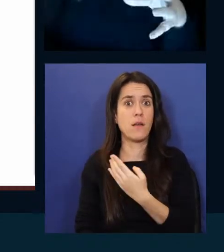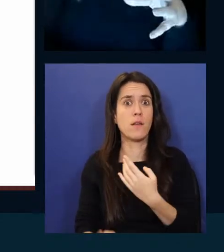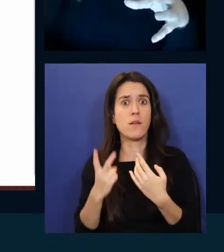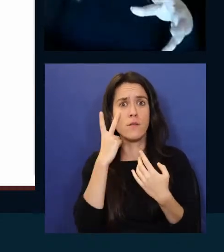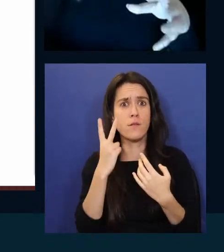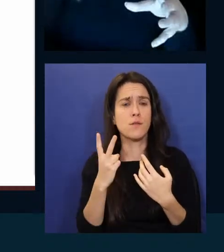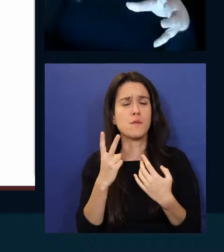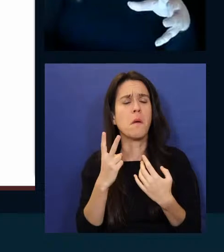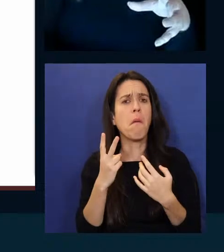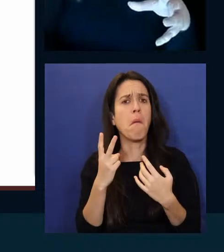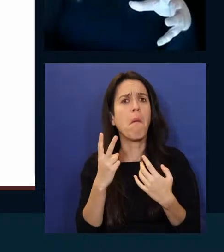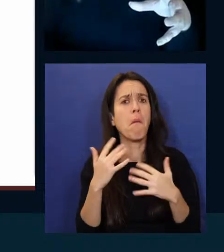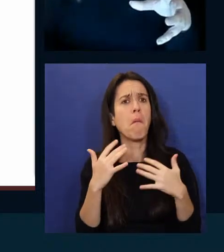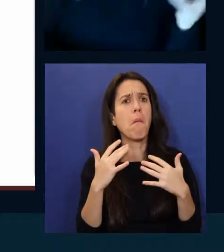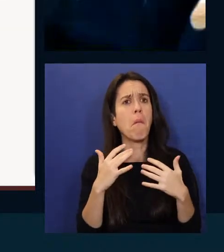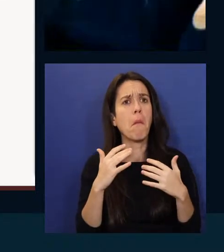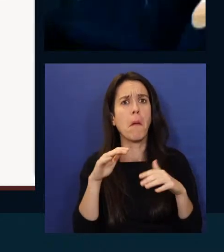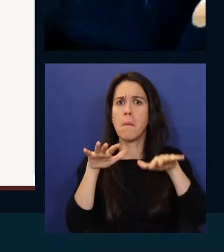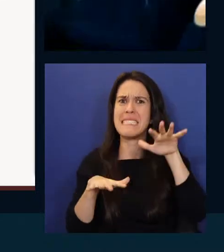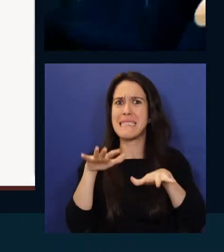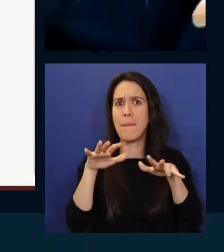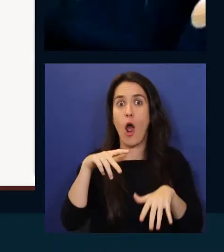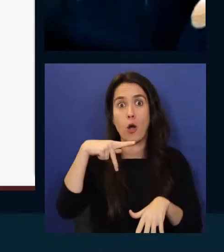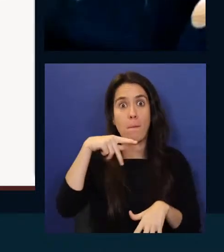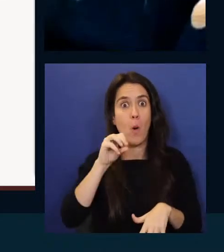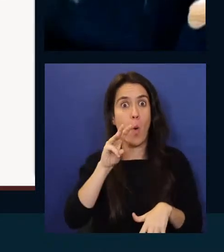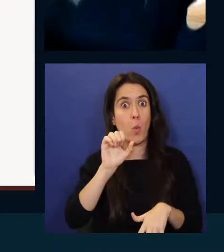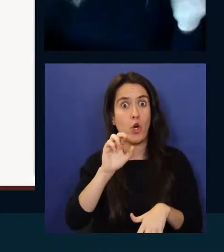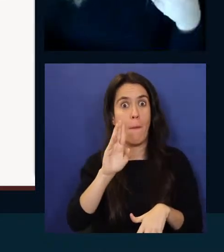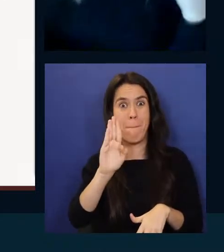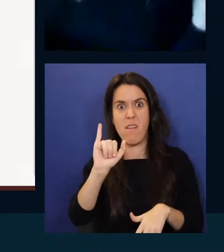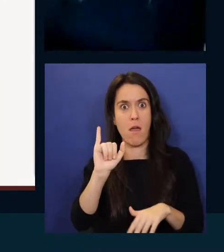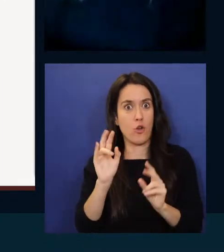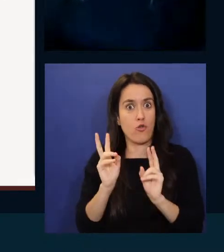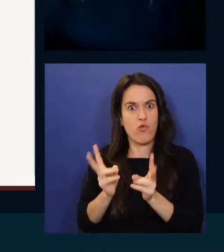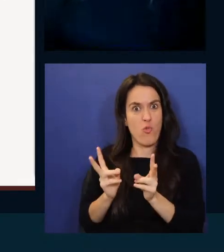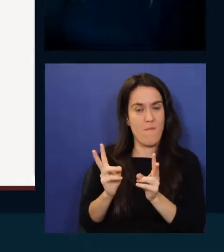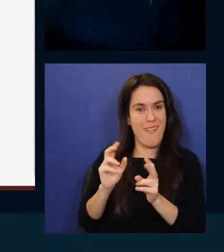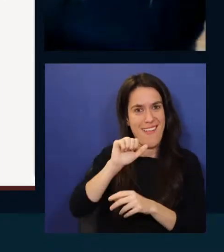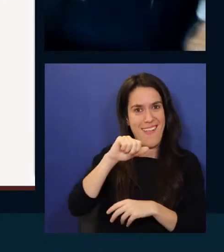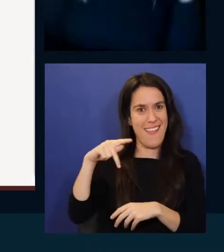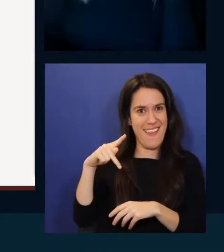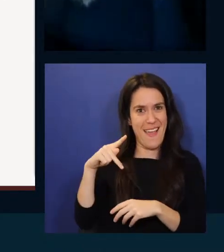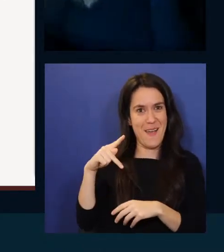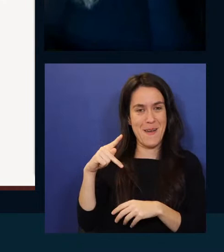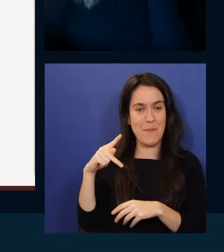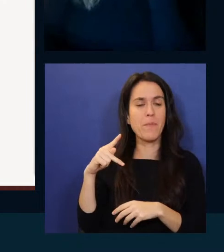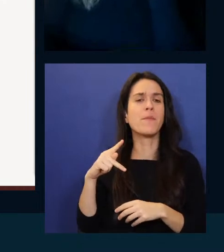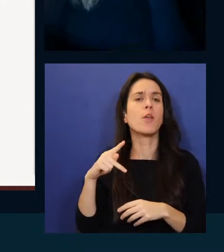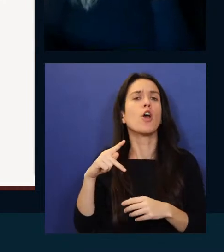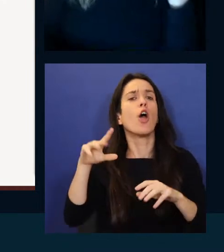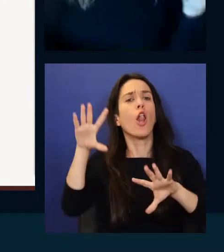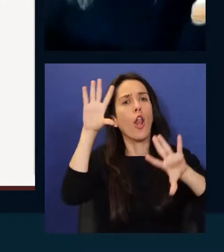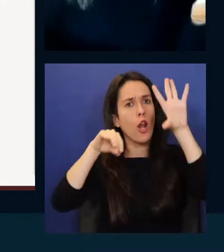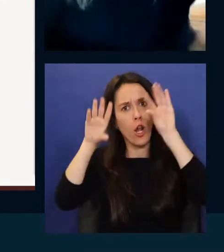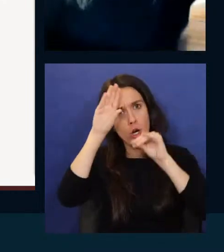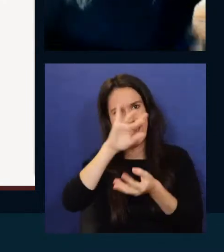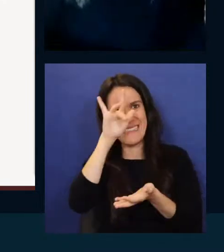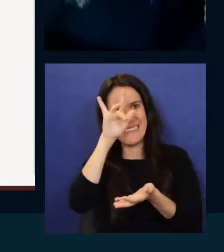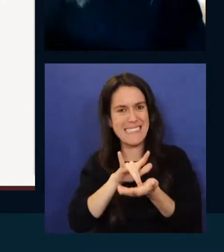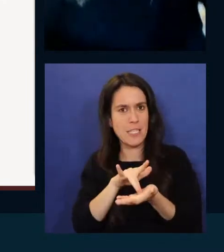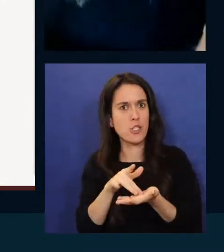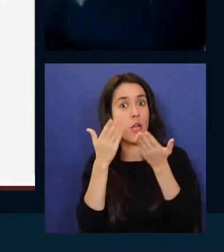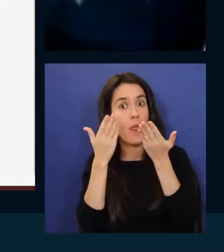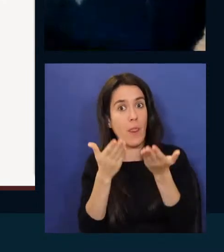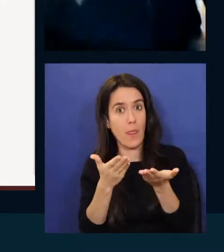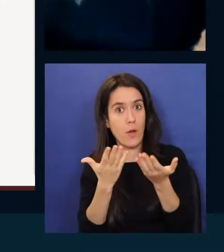differentiators from the Power BI normal experience. Of course, the Learning Center is still there. You